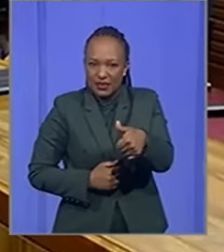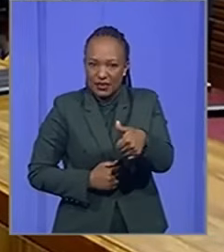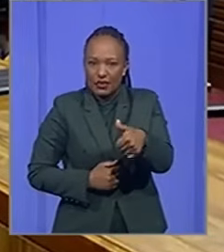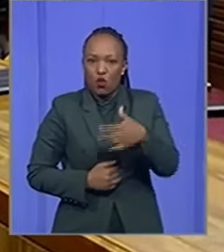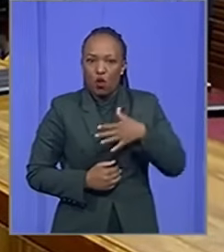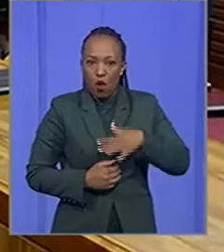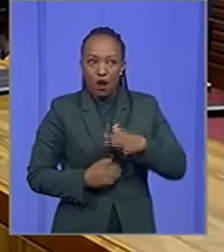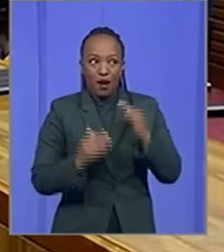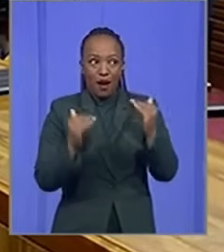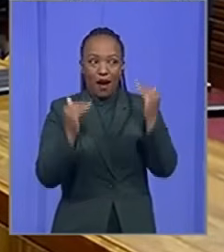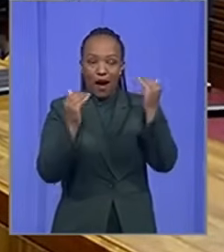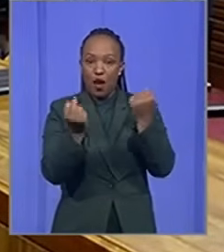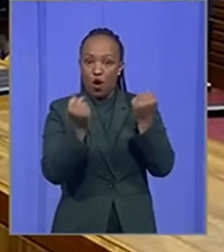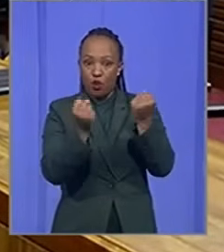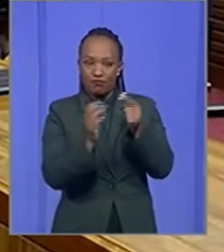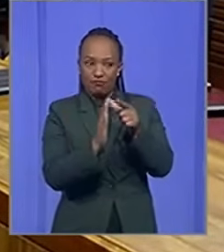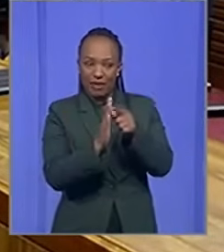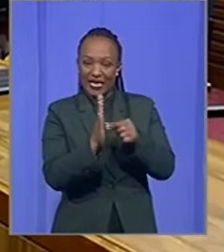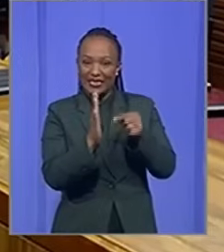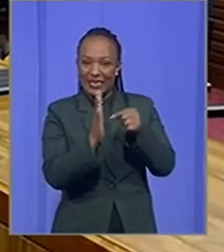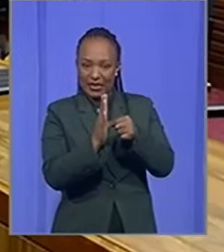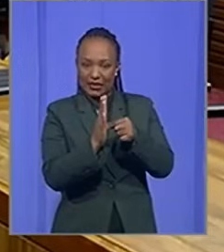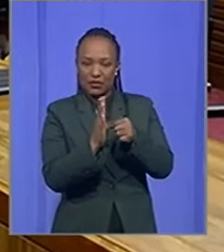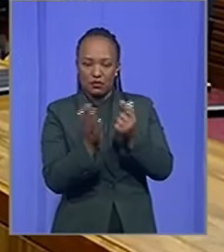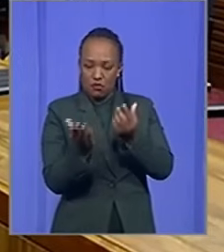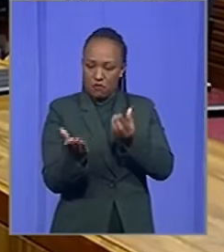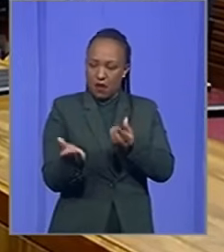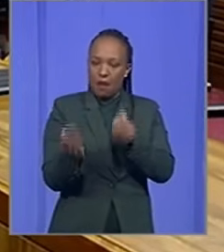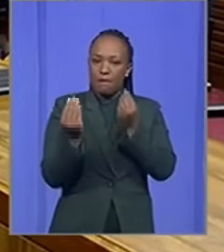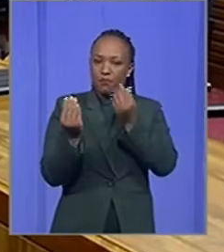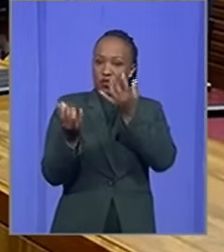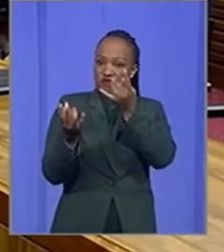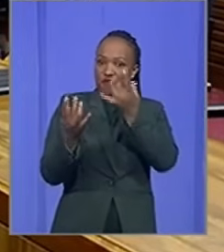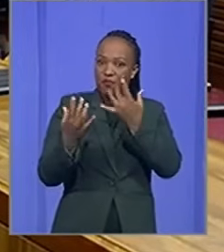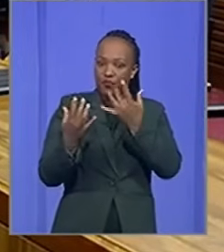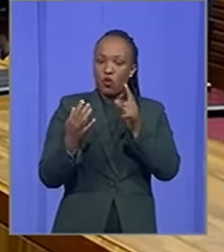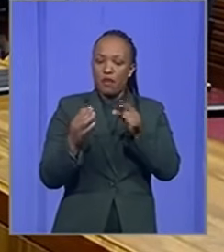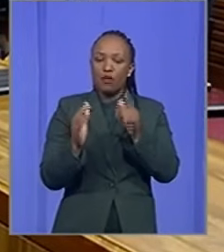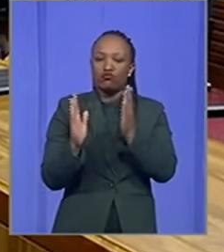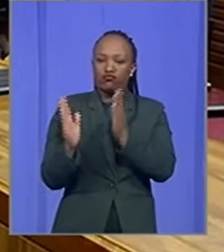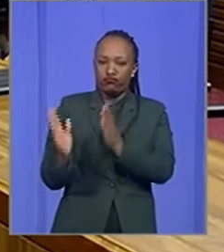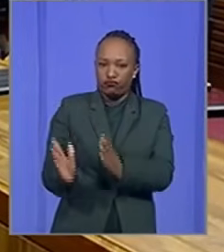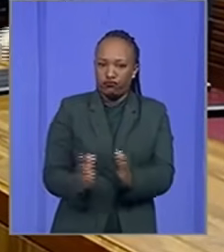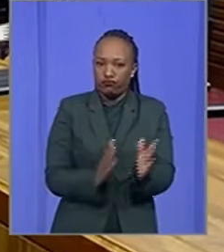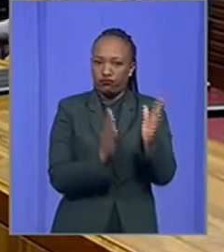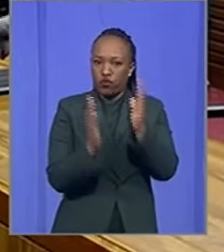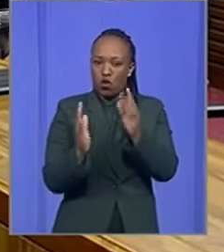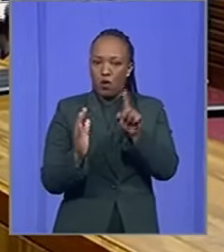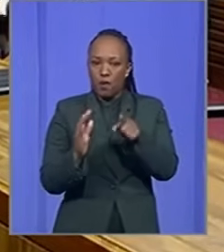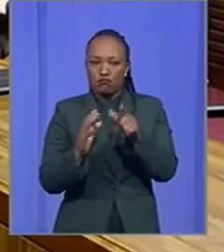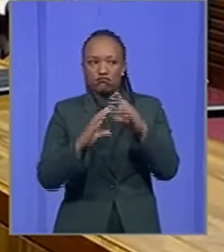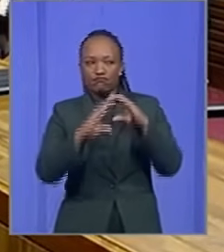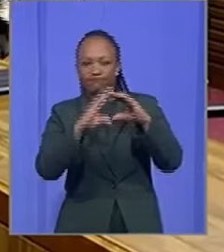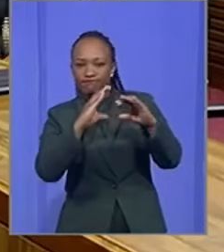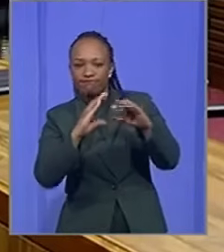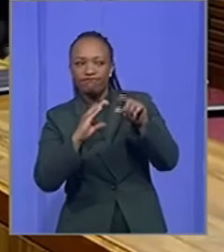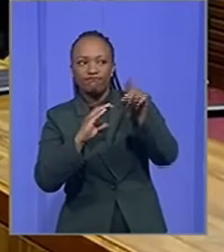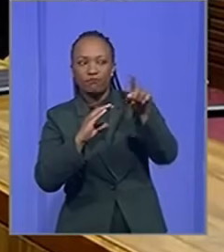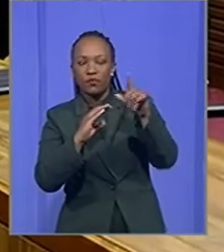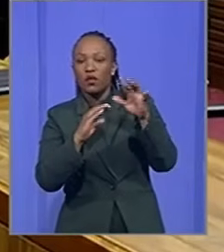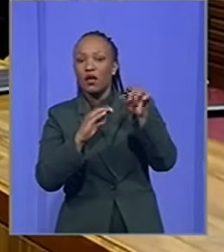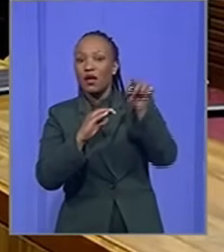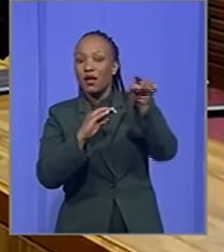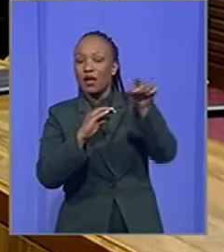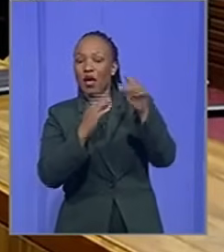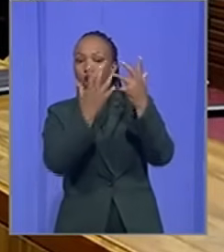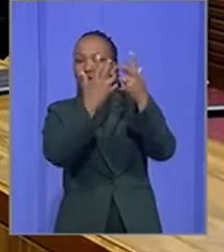High Court date. For that purpose, there are logistics. We need to liaise with the role coordinator